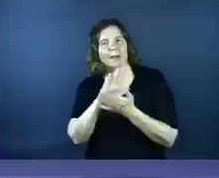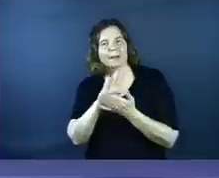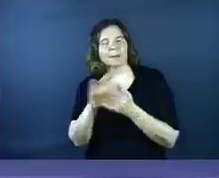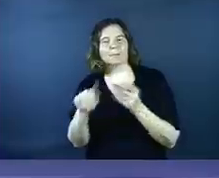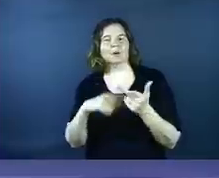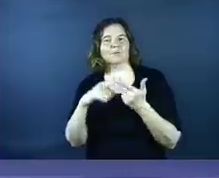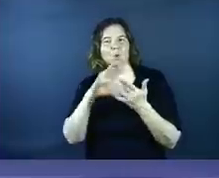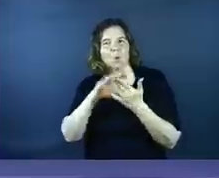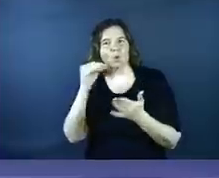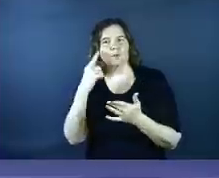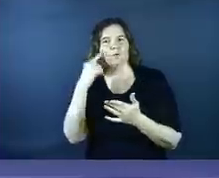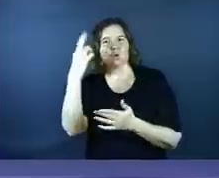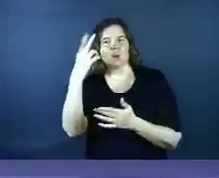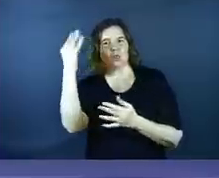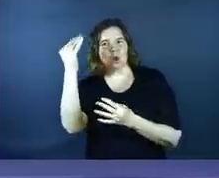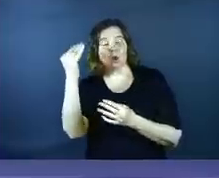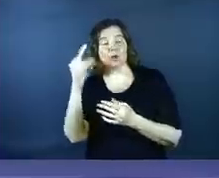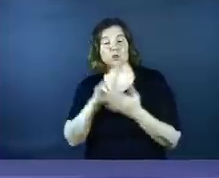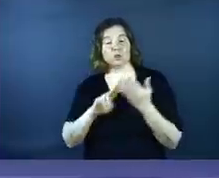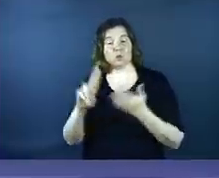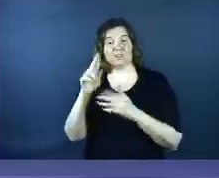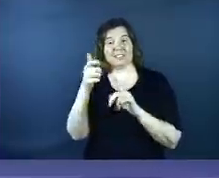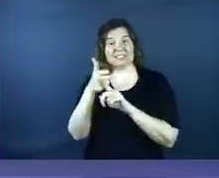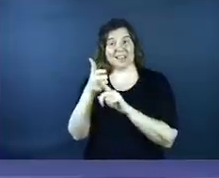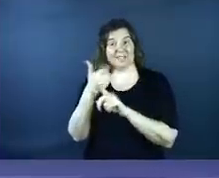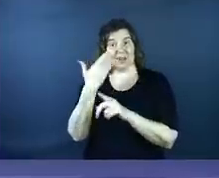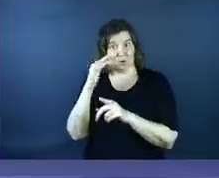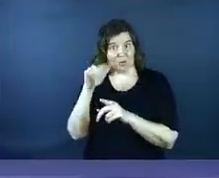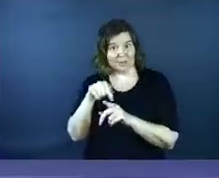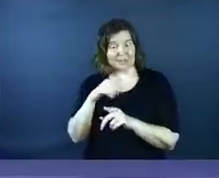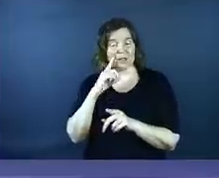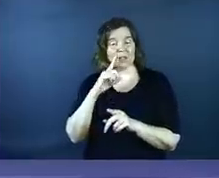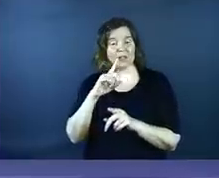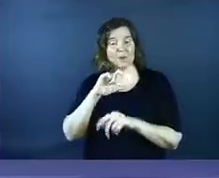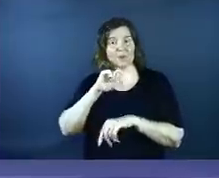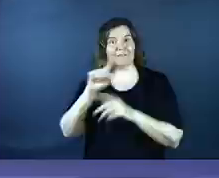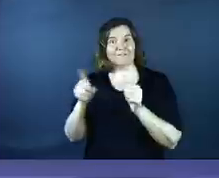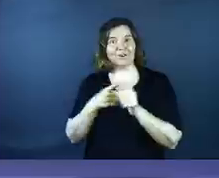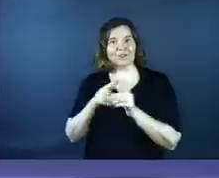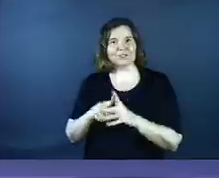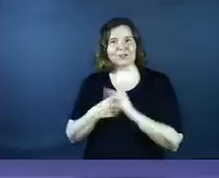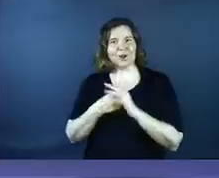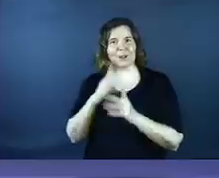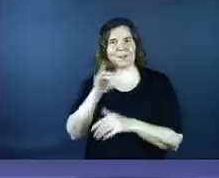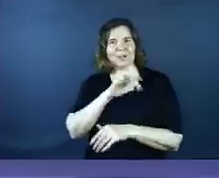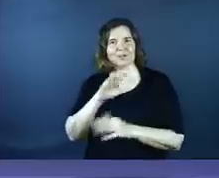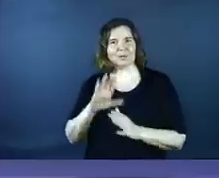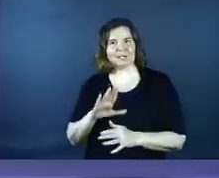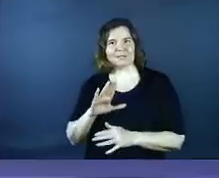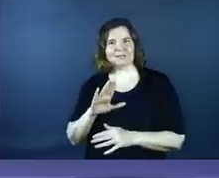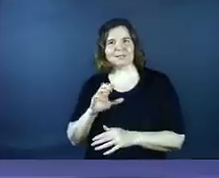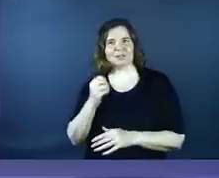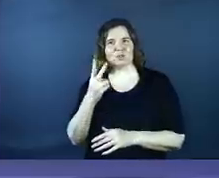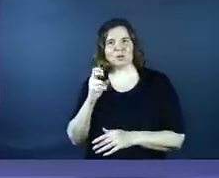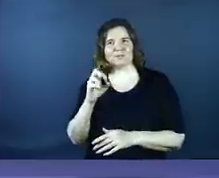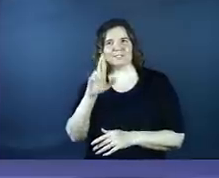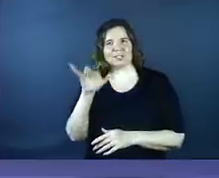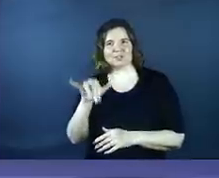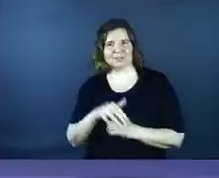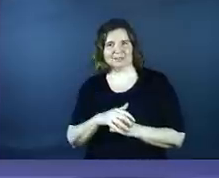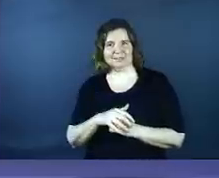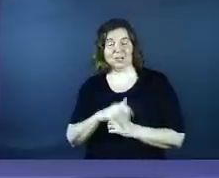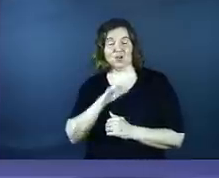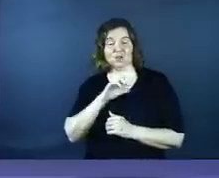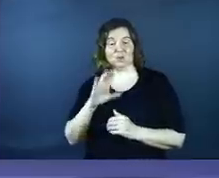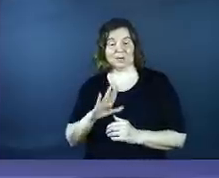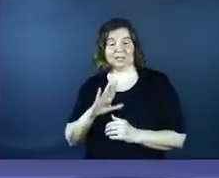for learning, for rational thought. The university itself, I don't know if you know this, was a Christian invention in the 12th century.